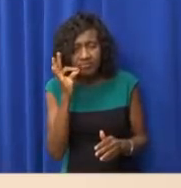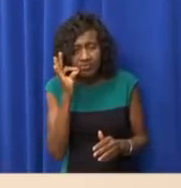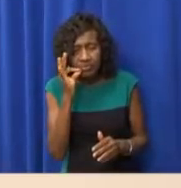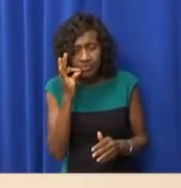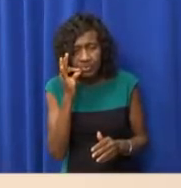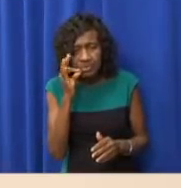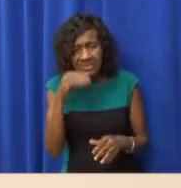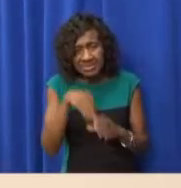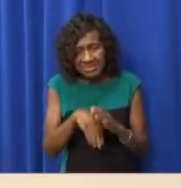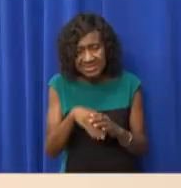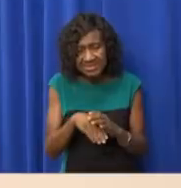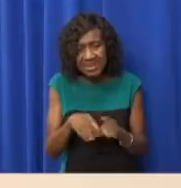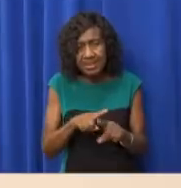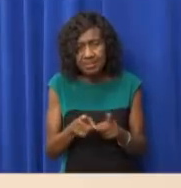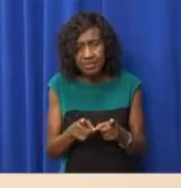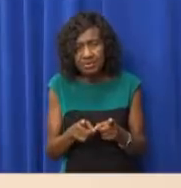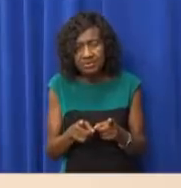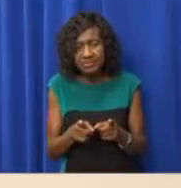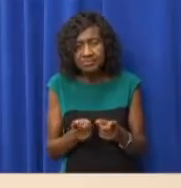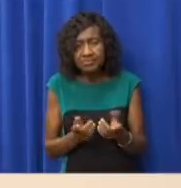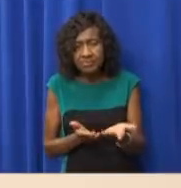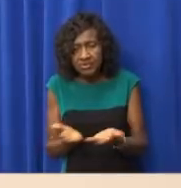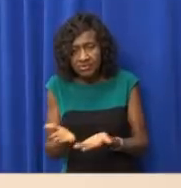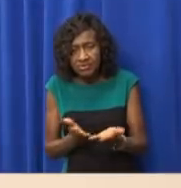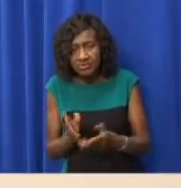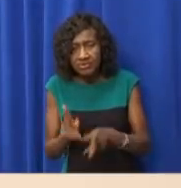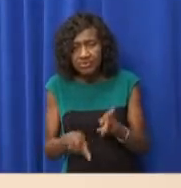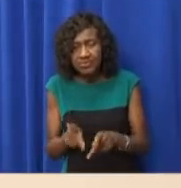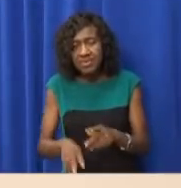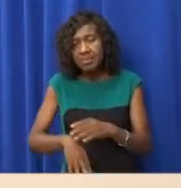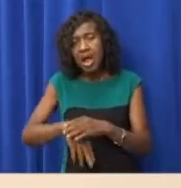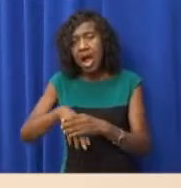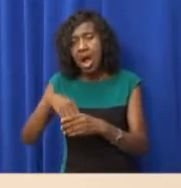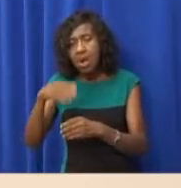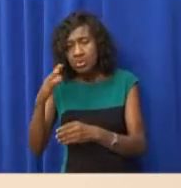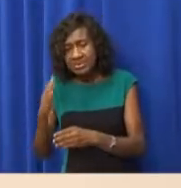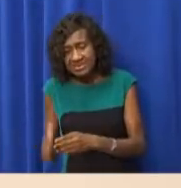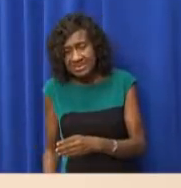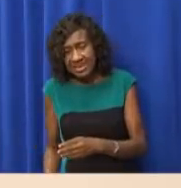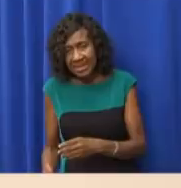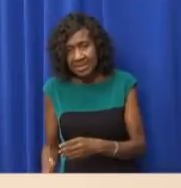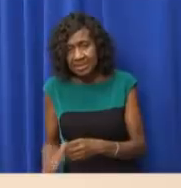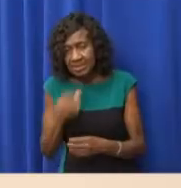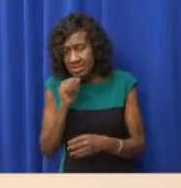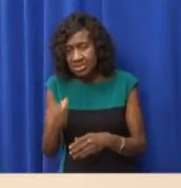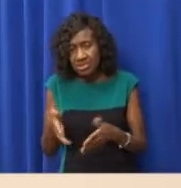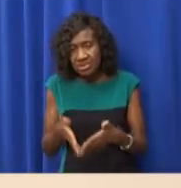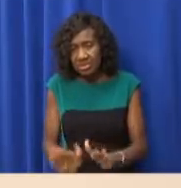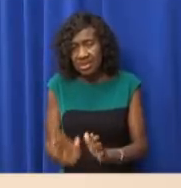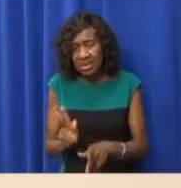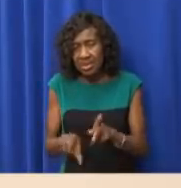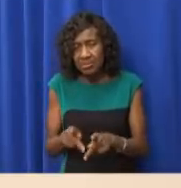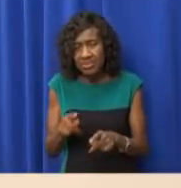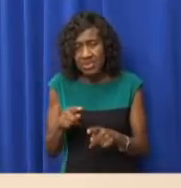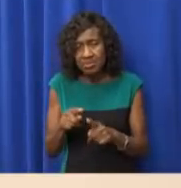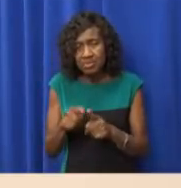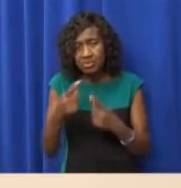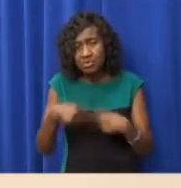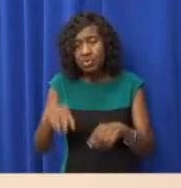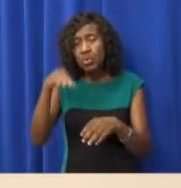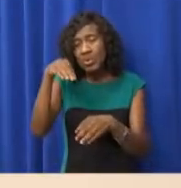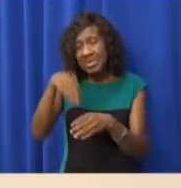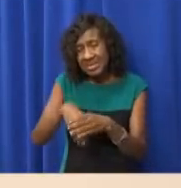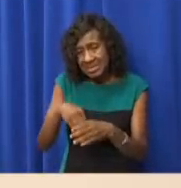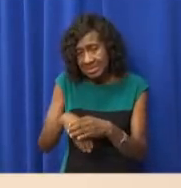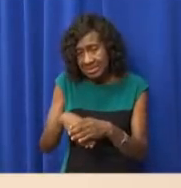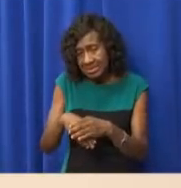doors, and you're not allowing people to go into the facility itself. So, concerns about